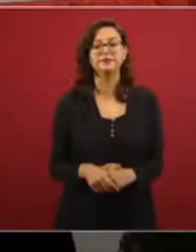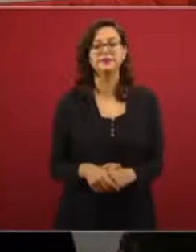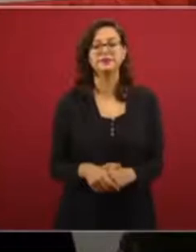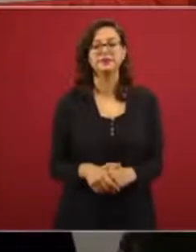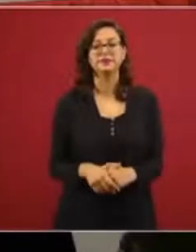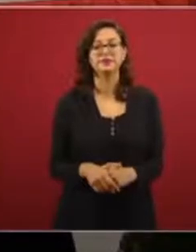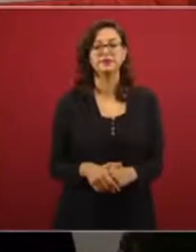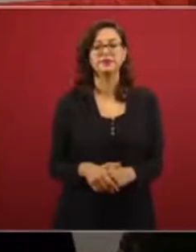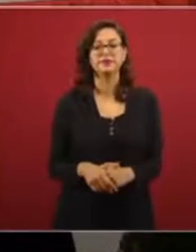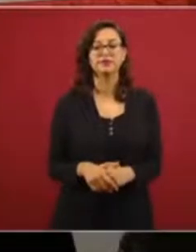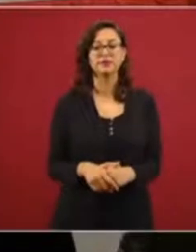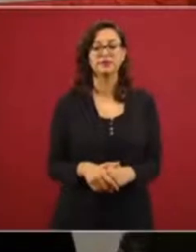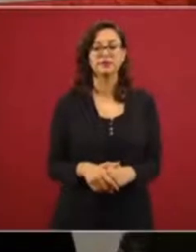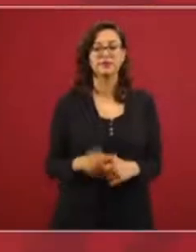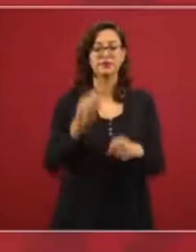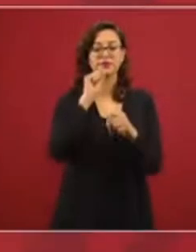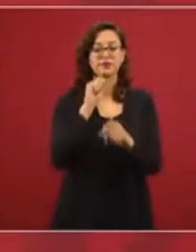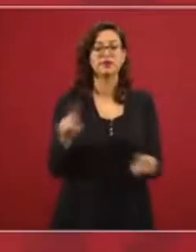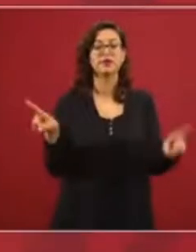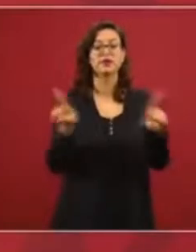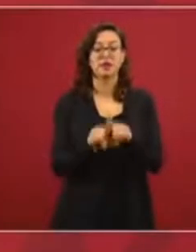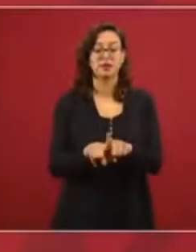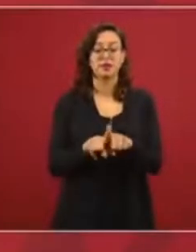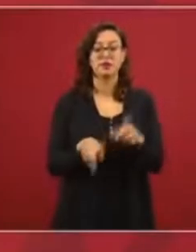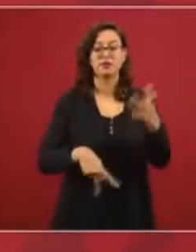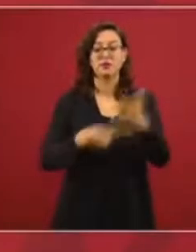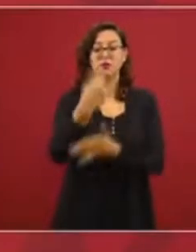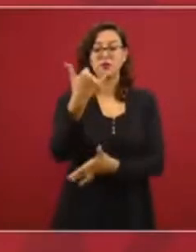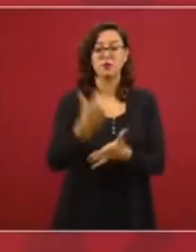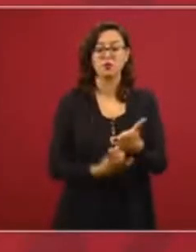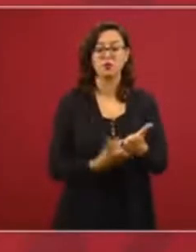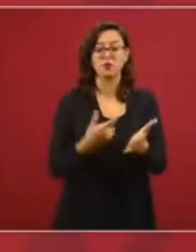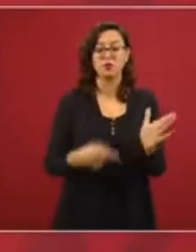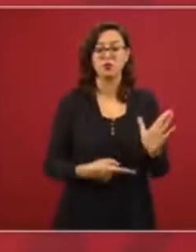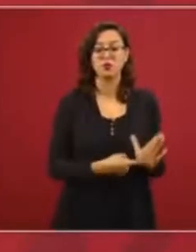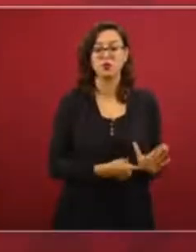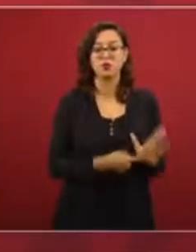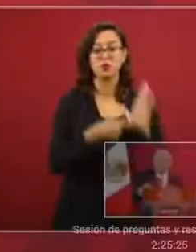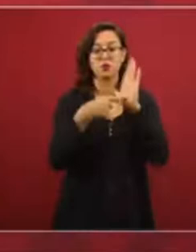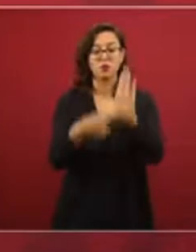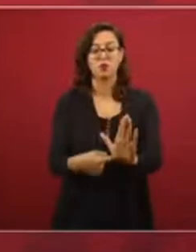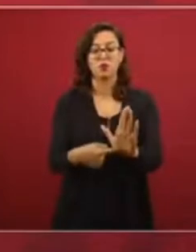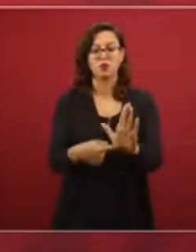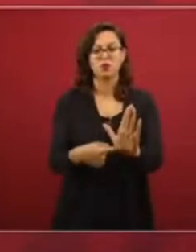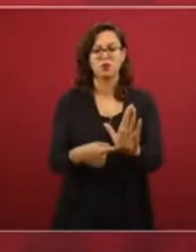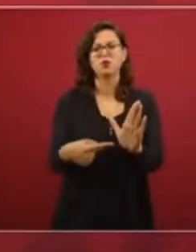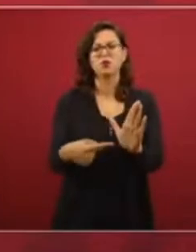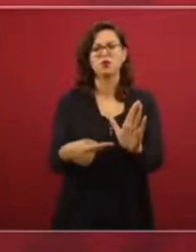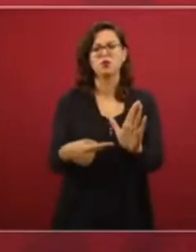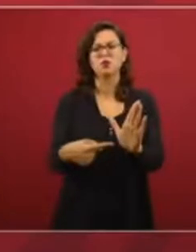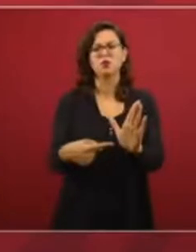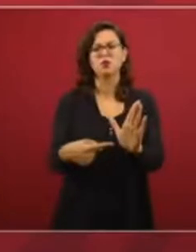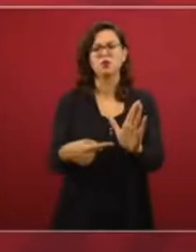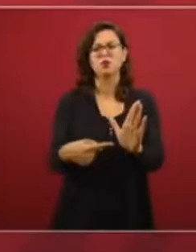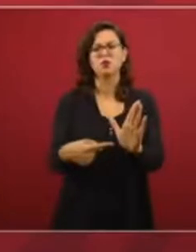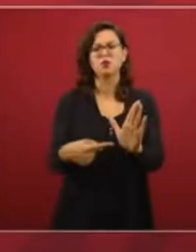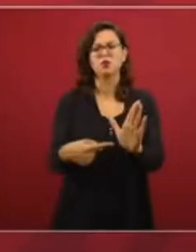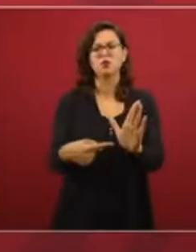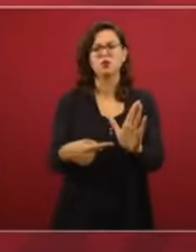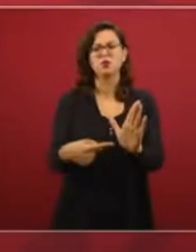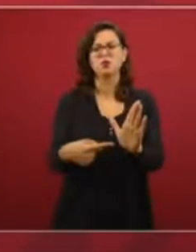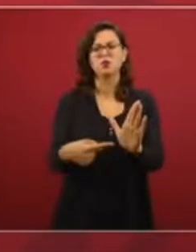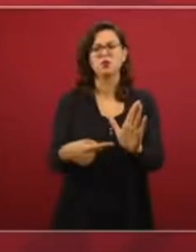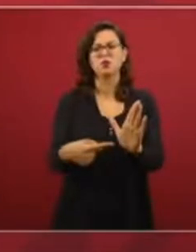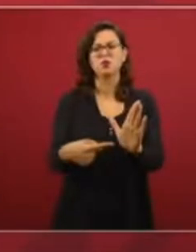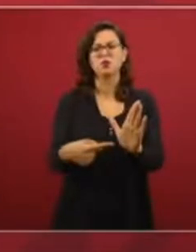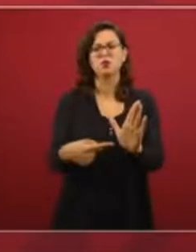A presentar el proyecto de recuperación de. And so he says